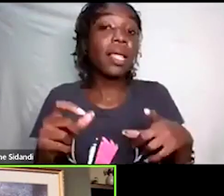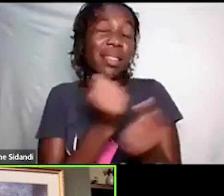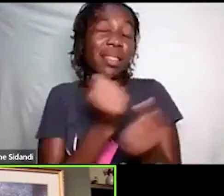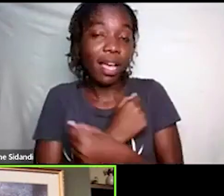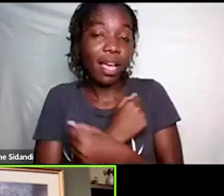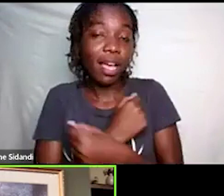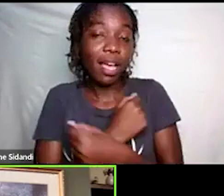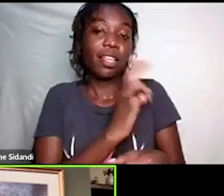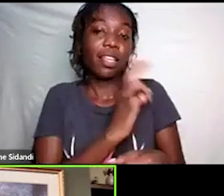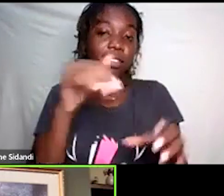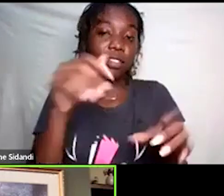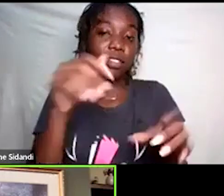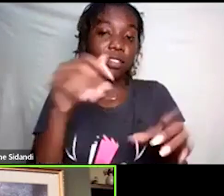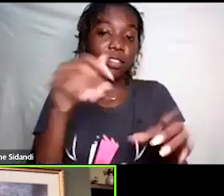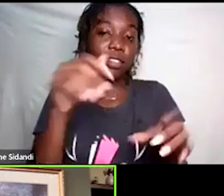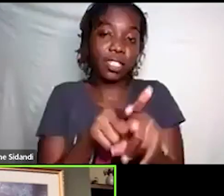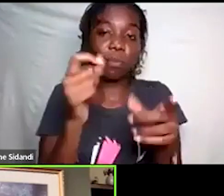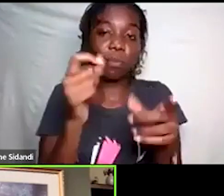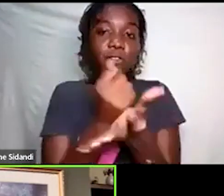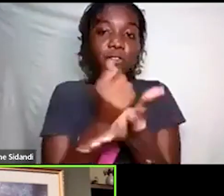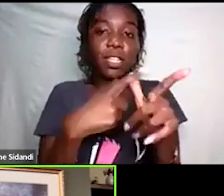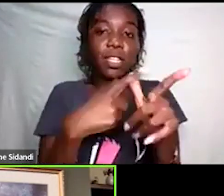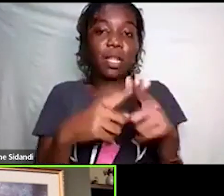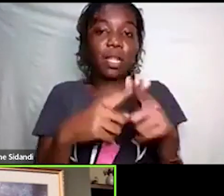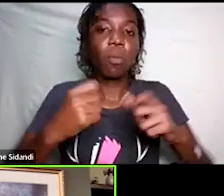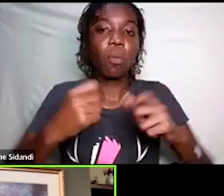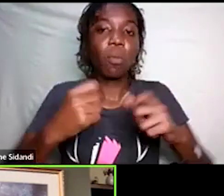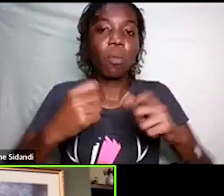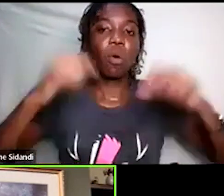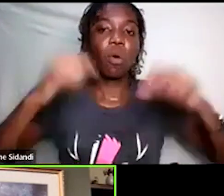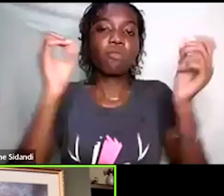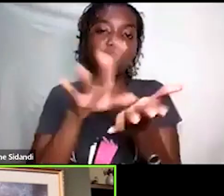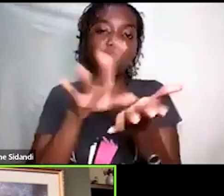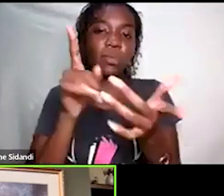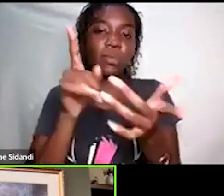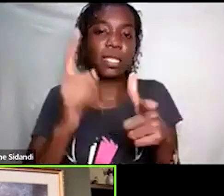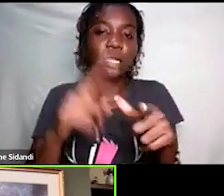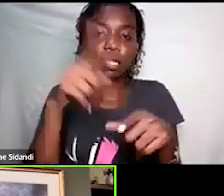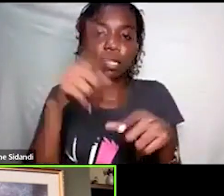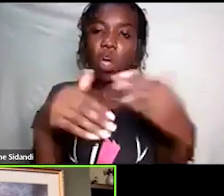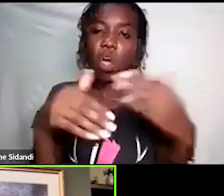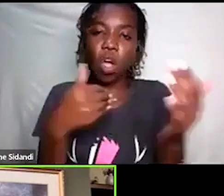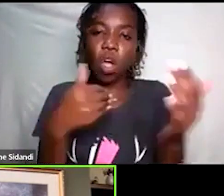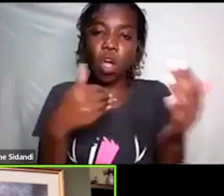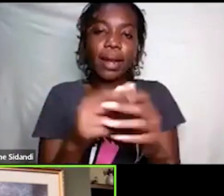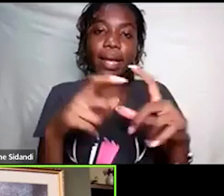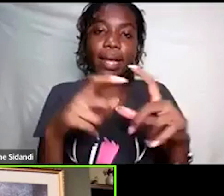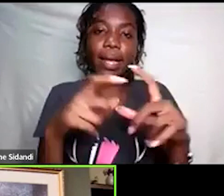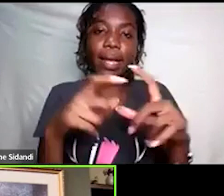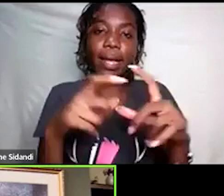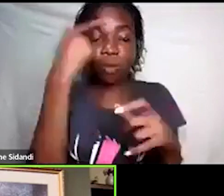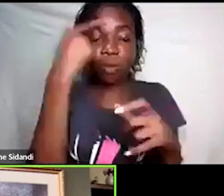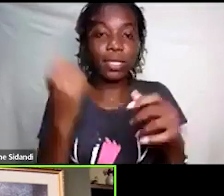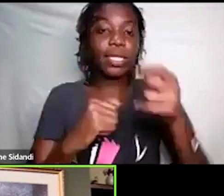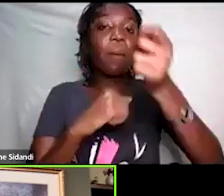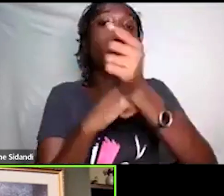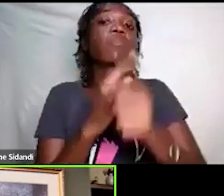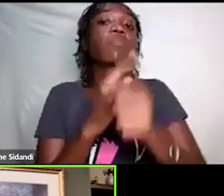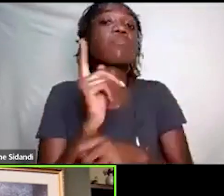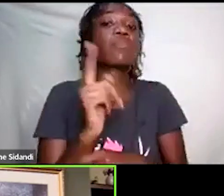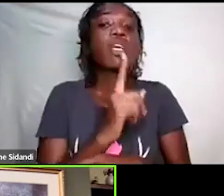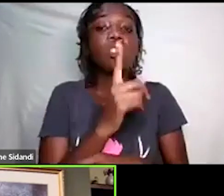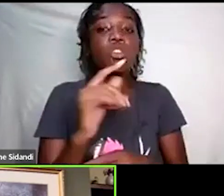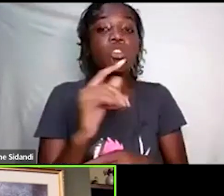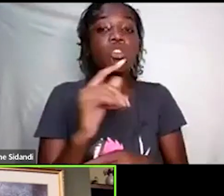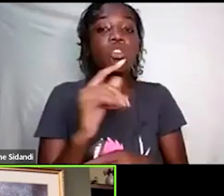had to fire him, and he had to cancel all his credit cards because she was supporting him. So it's a song about that. I'll leave the link